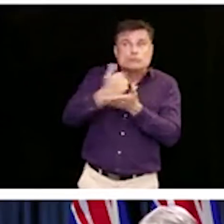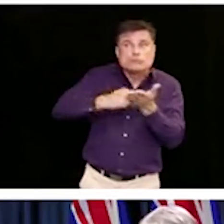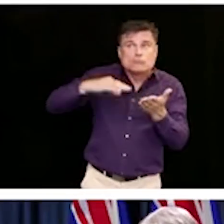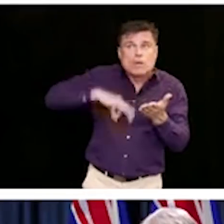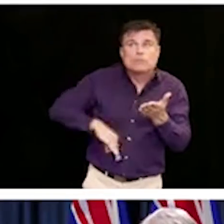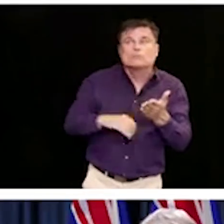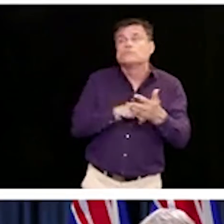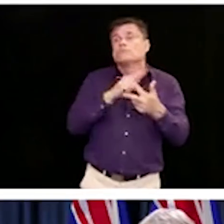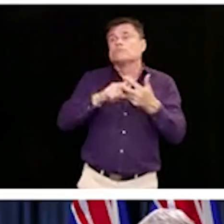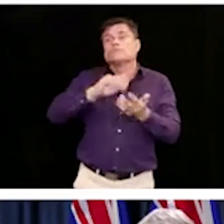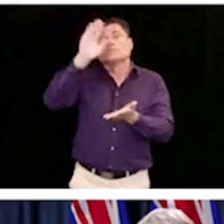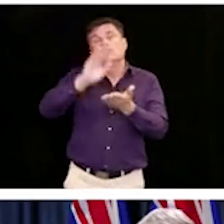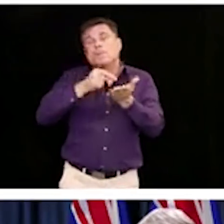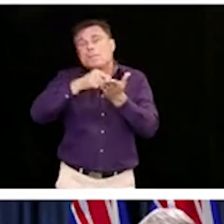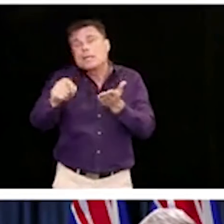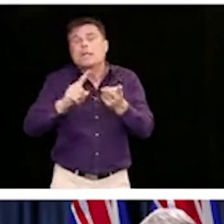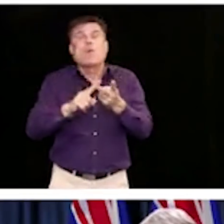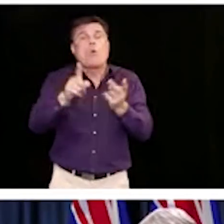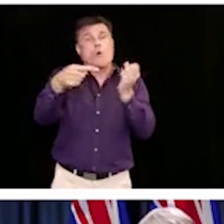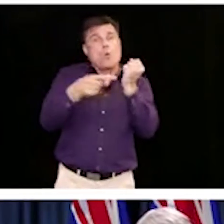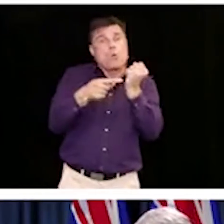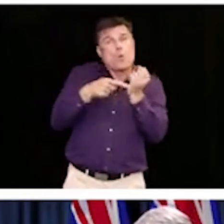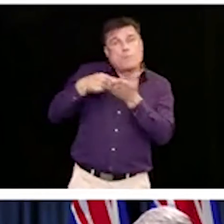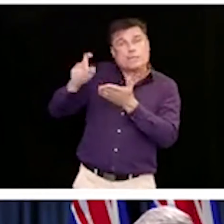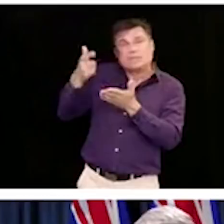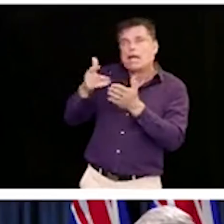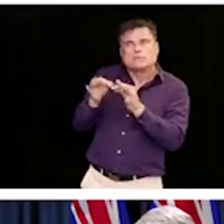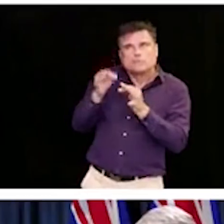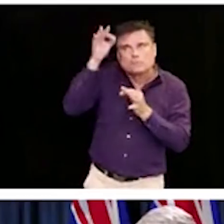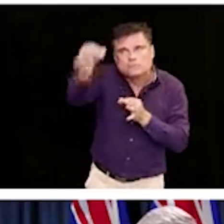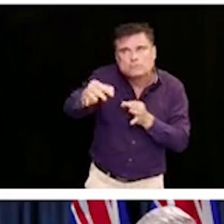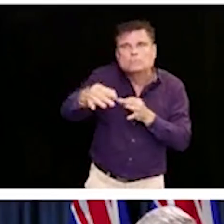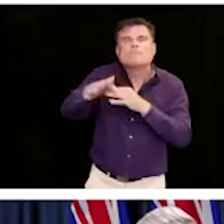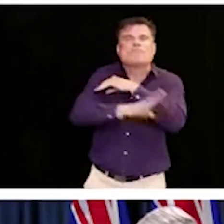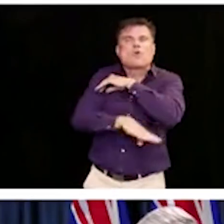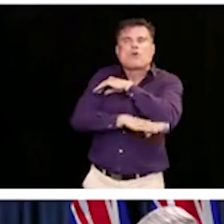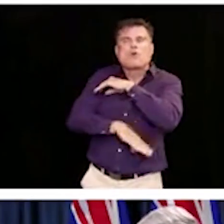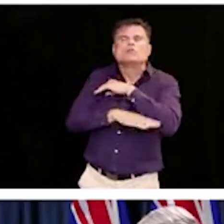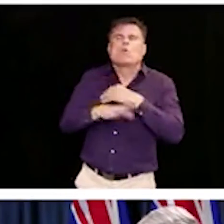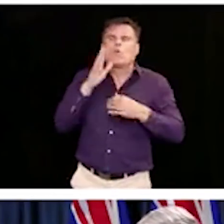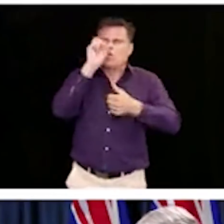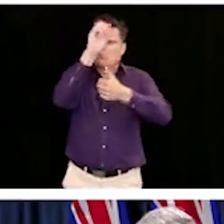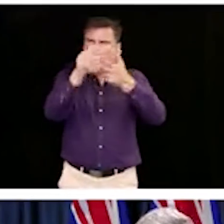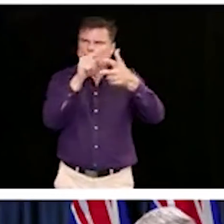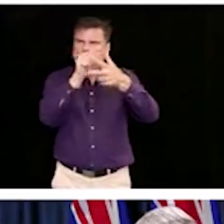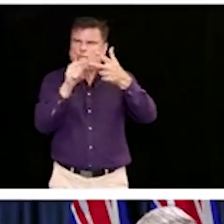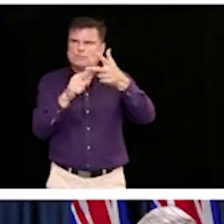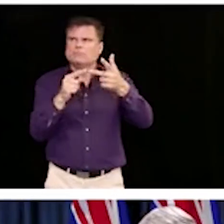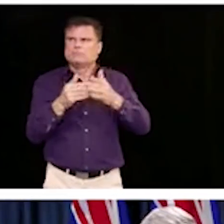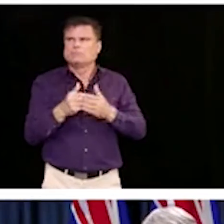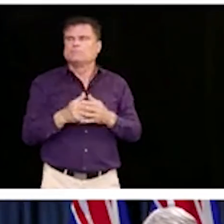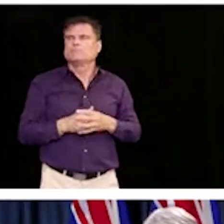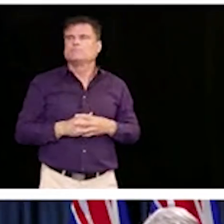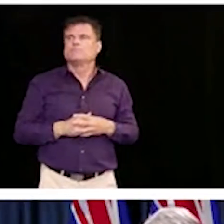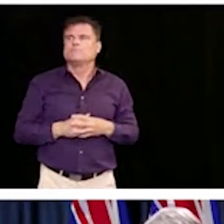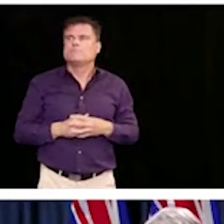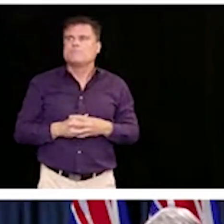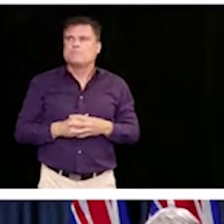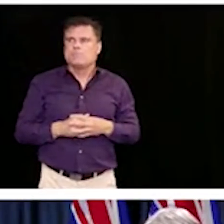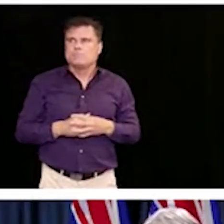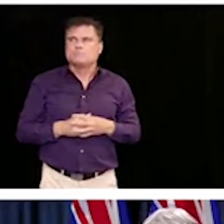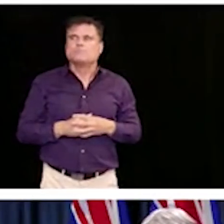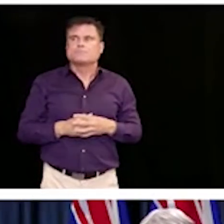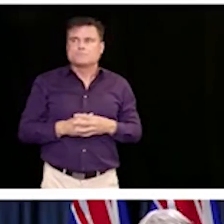reductions, that included payment deferral measures, and I'll talk a little bit more about those specifics in the next slides as well.